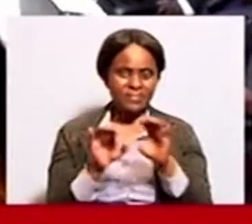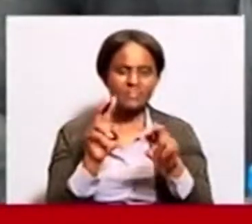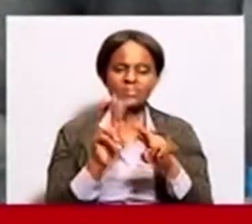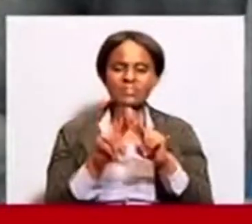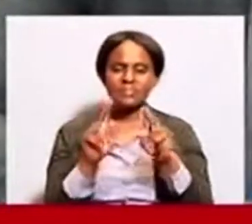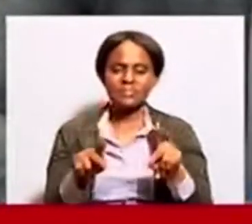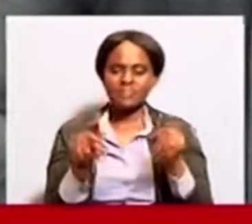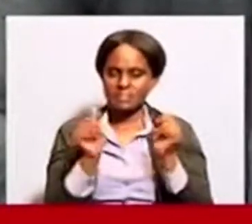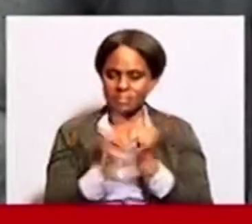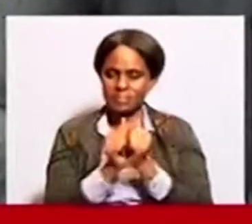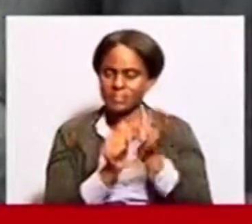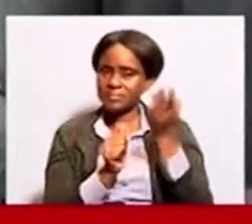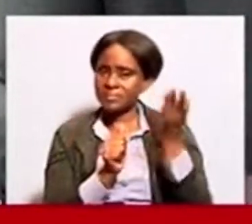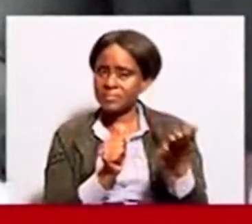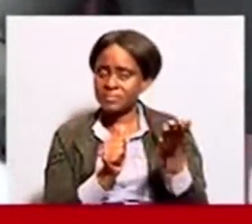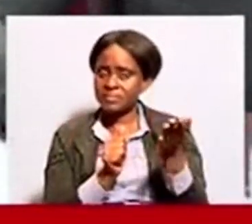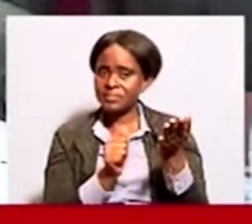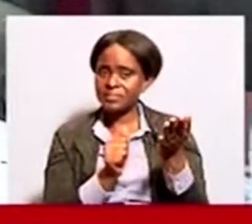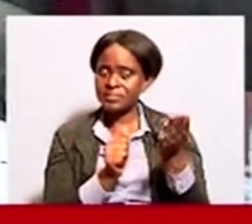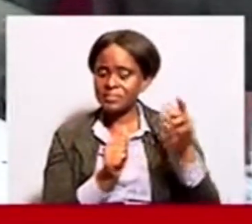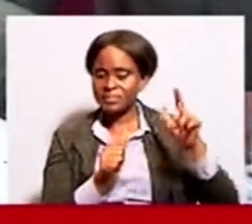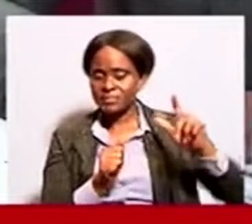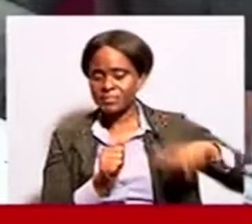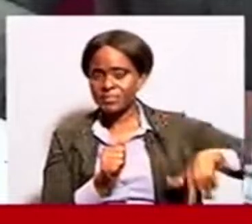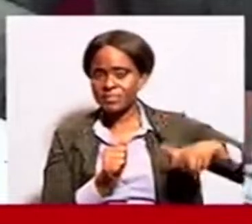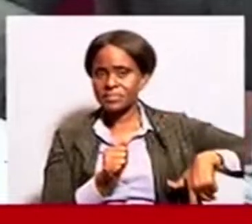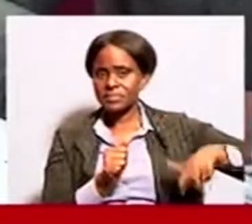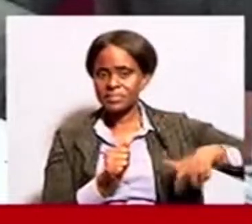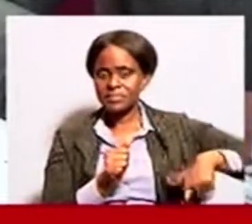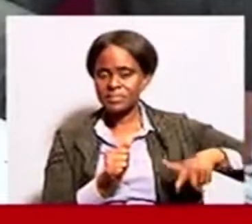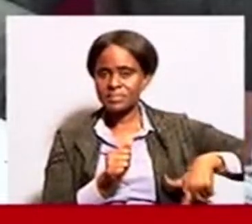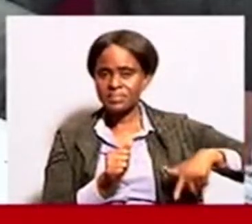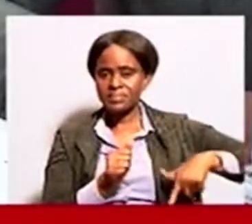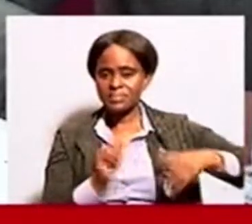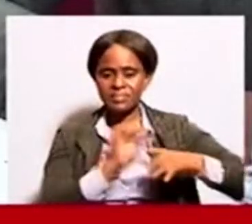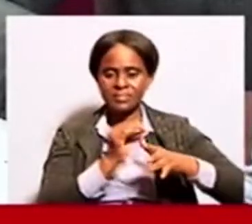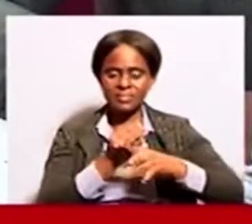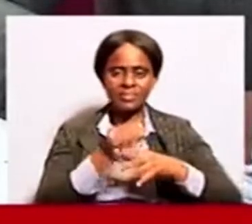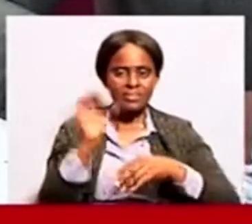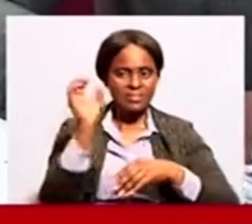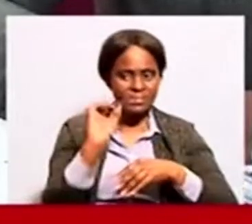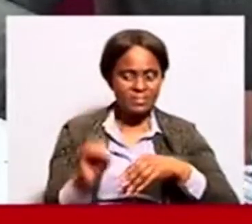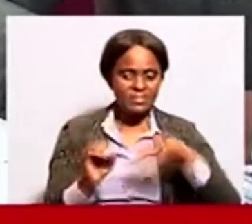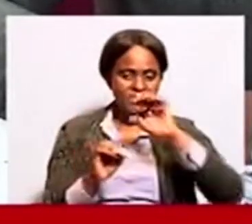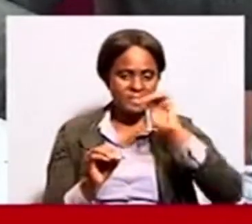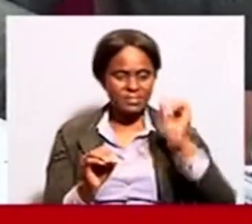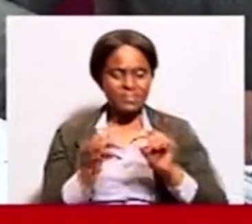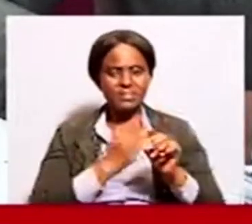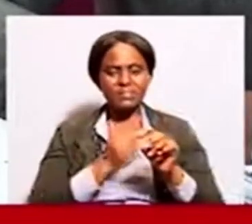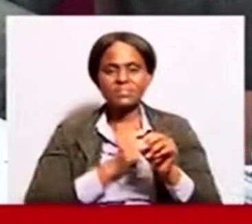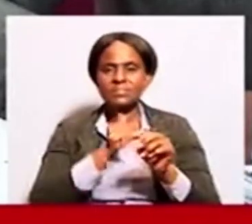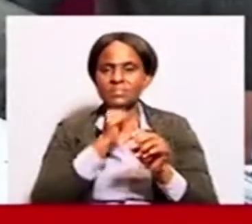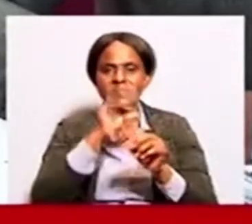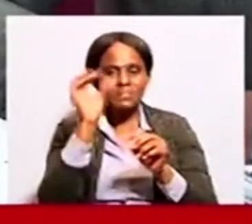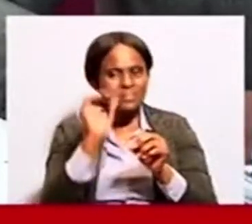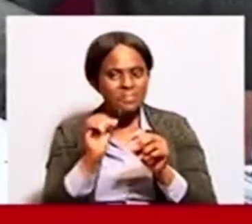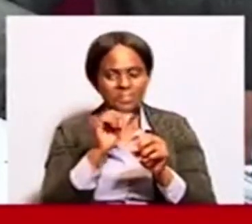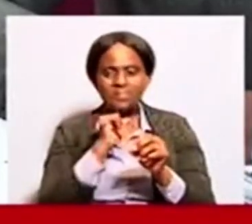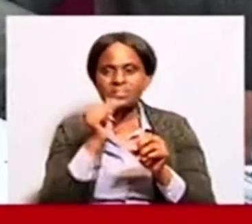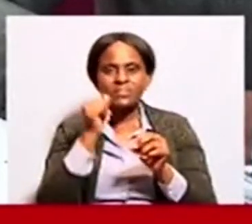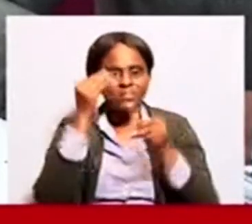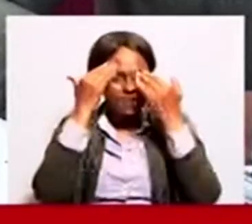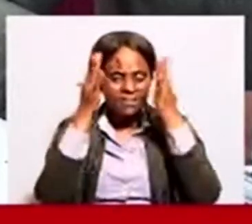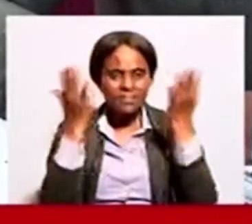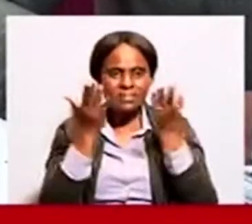Chair, in terms of the delays, in terms of percentage, I may not be in the position to give the percentage,